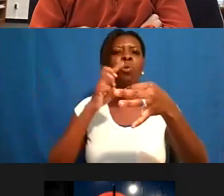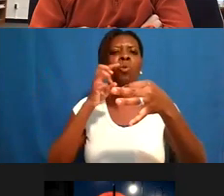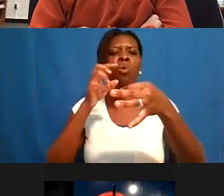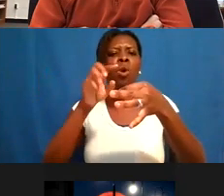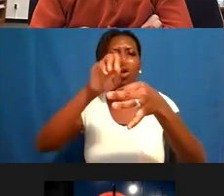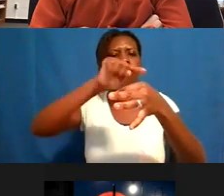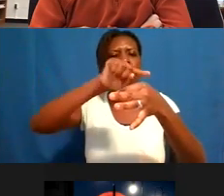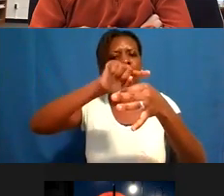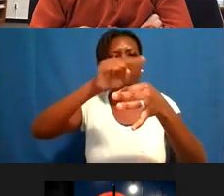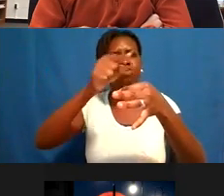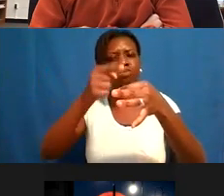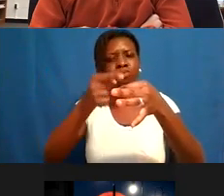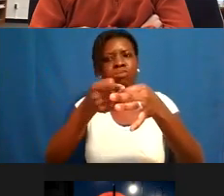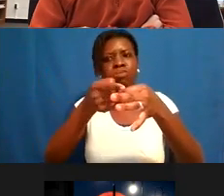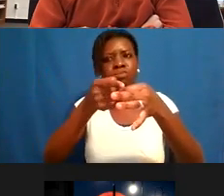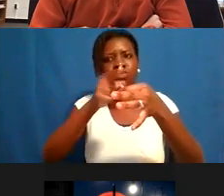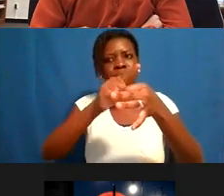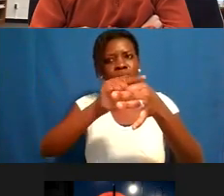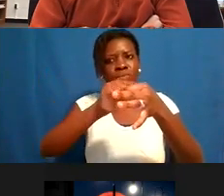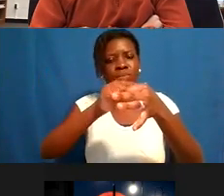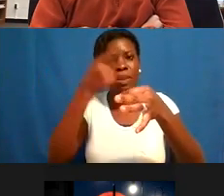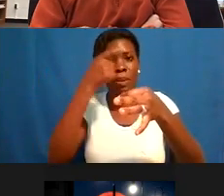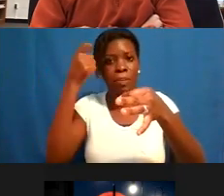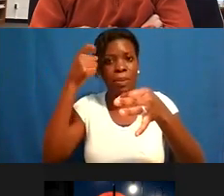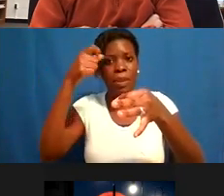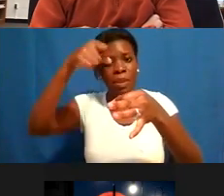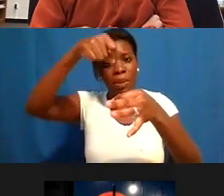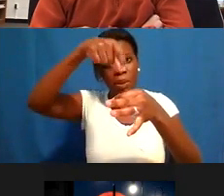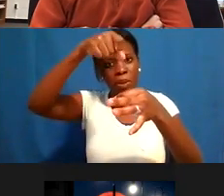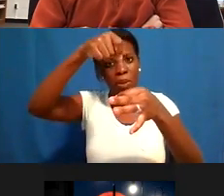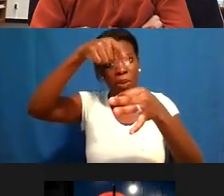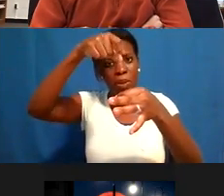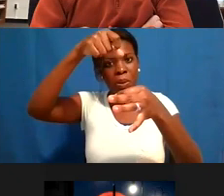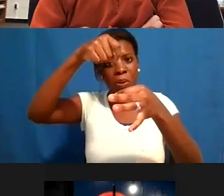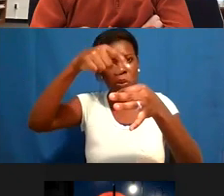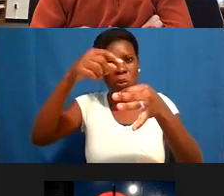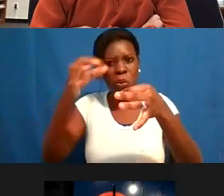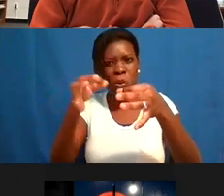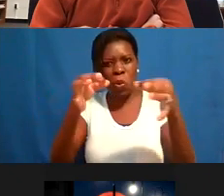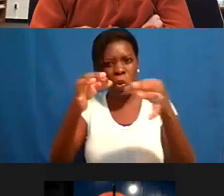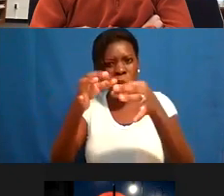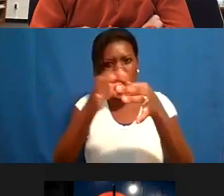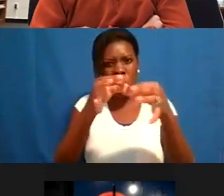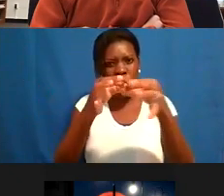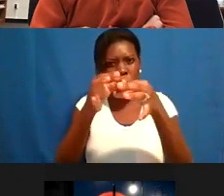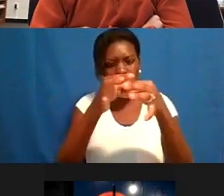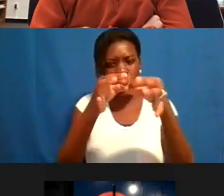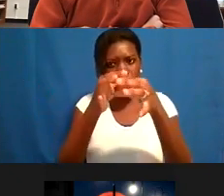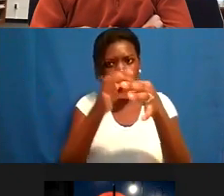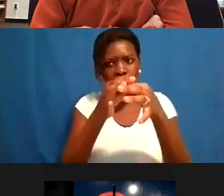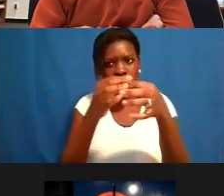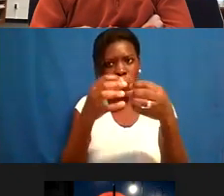shape. And this is because the water droplets are clinging to each other because of surface tension.